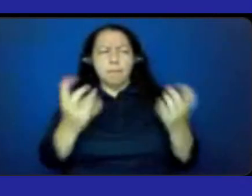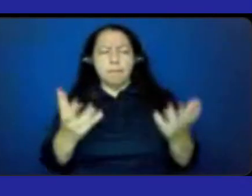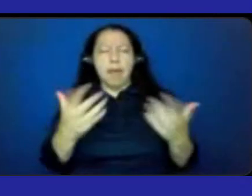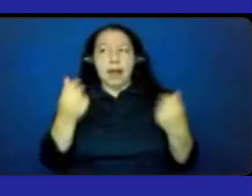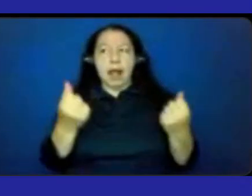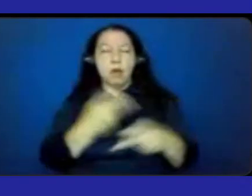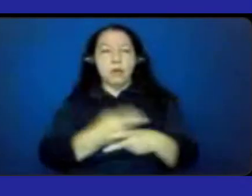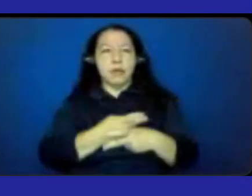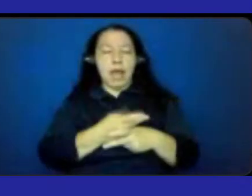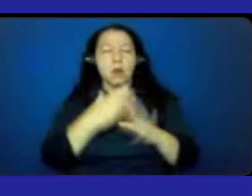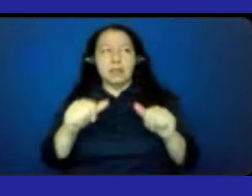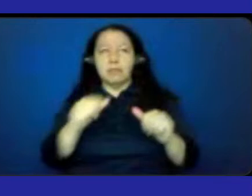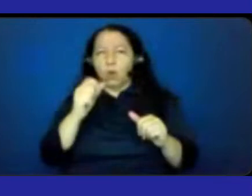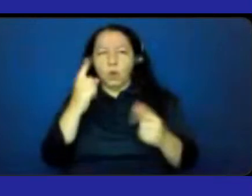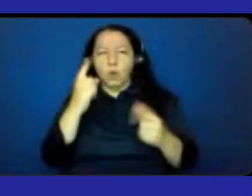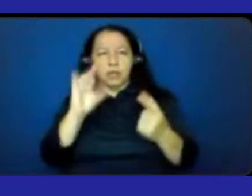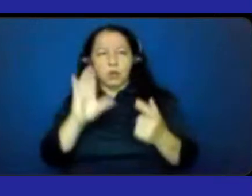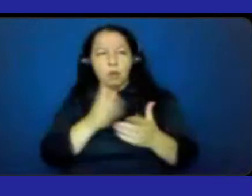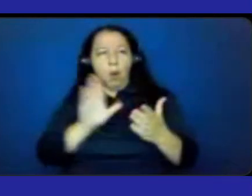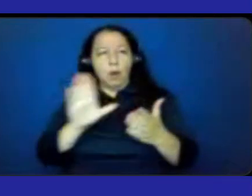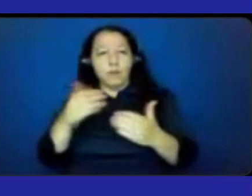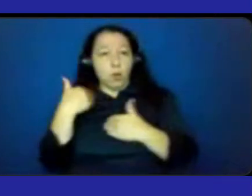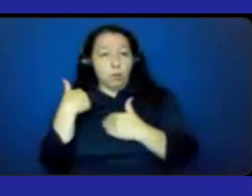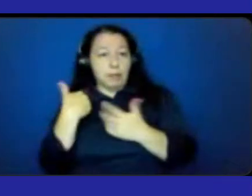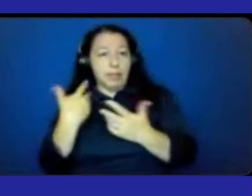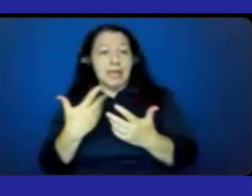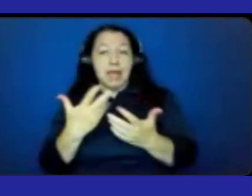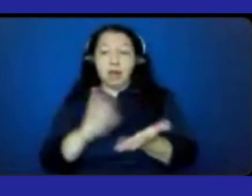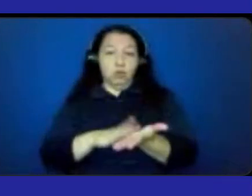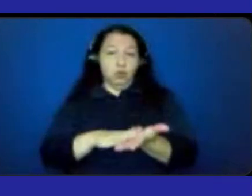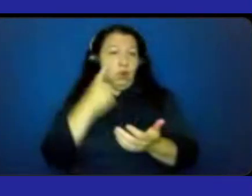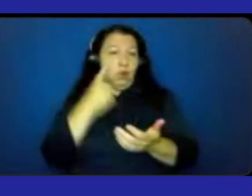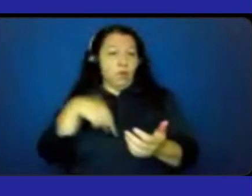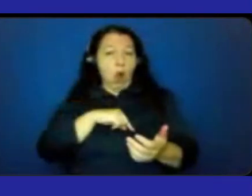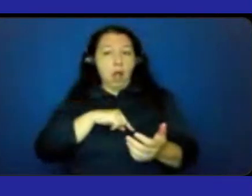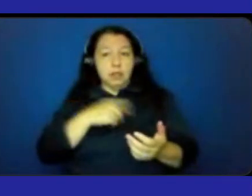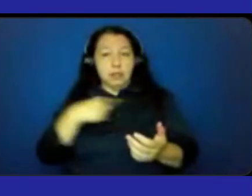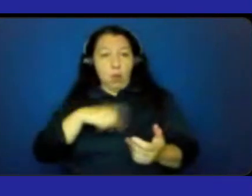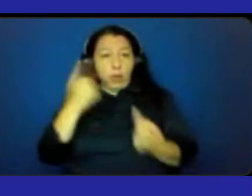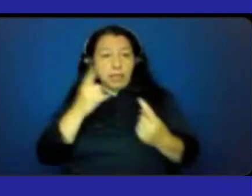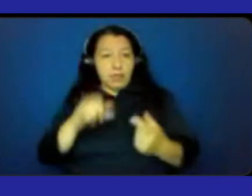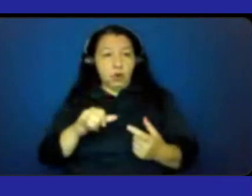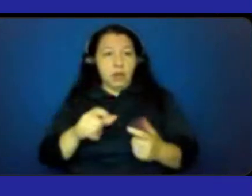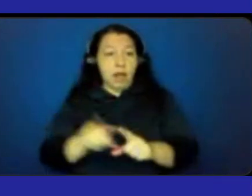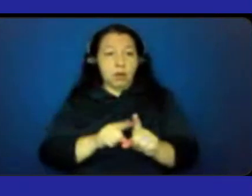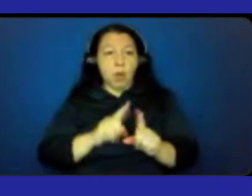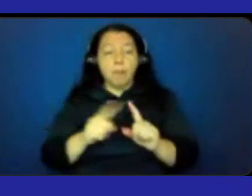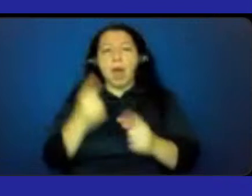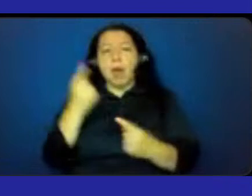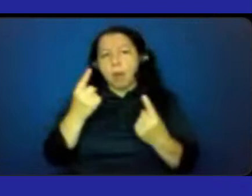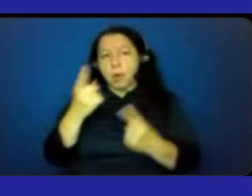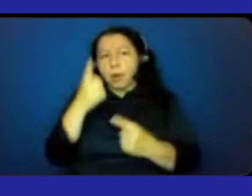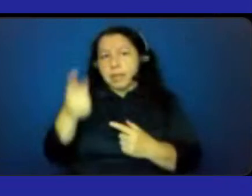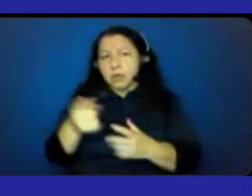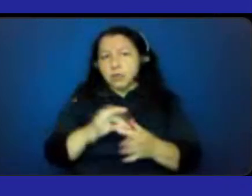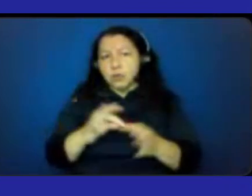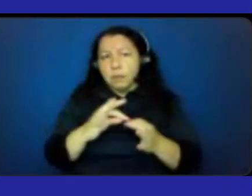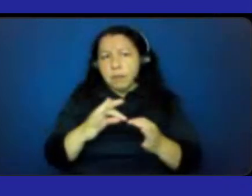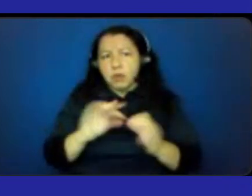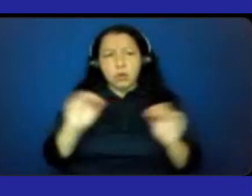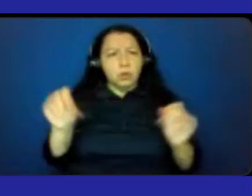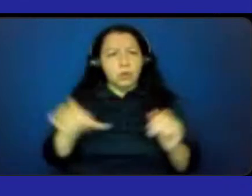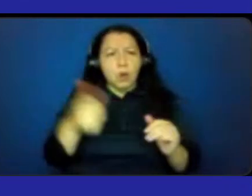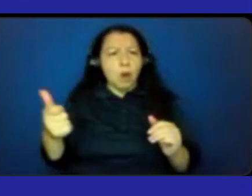consider part of their responsibility. And I think bravo to us that we do consider that. But I'm just wondering, because you mentioned there's no